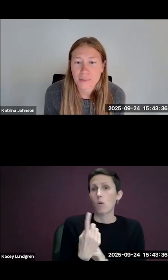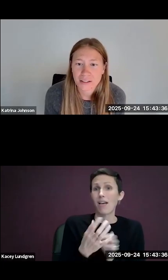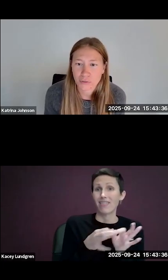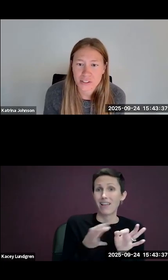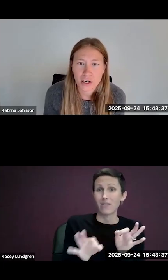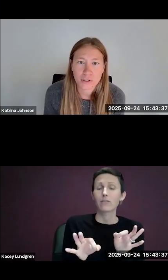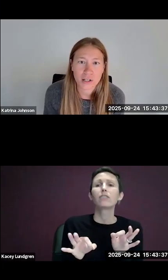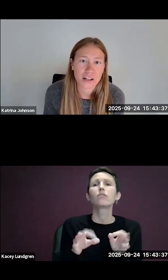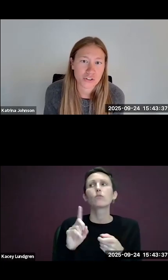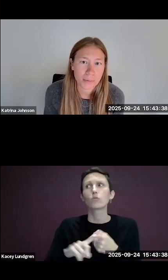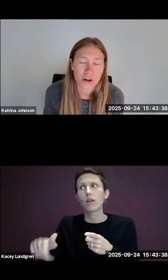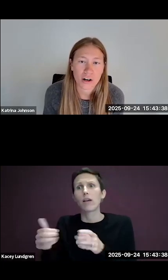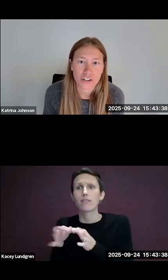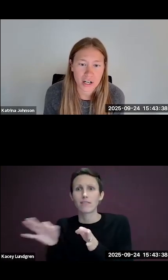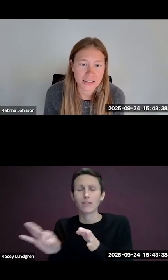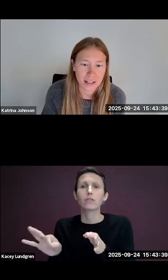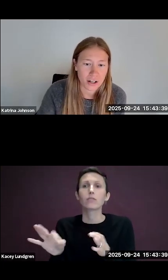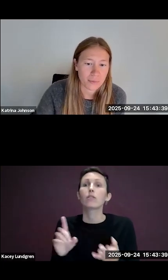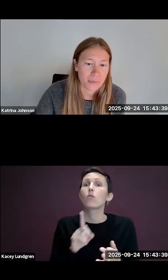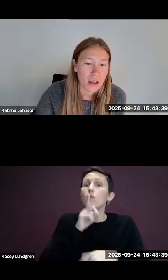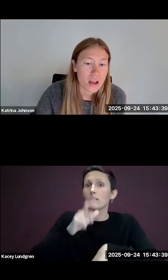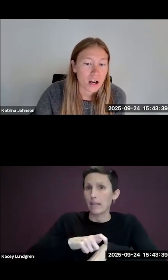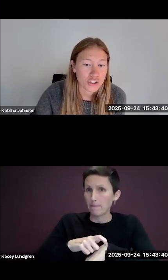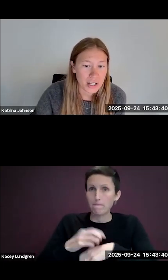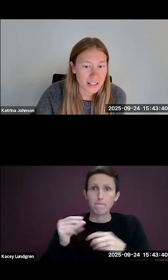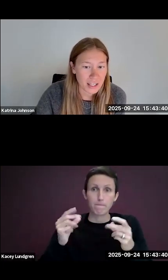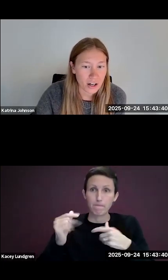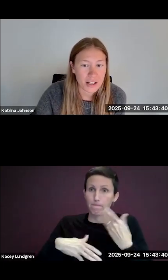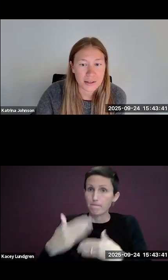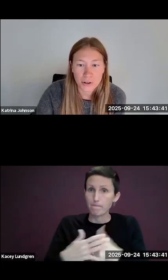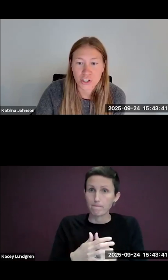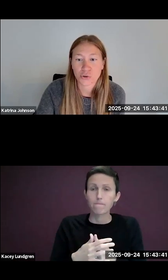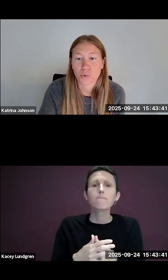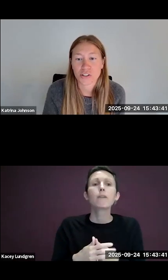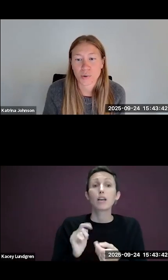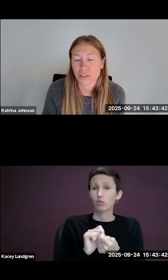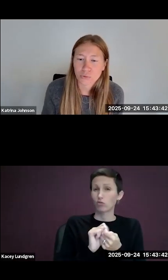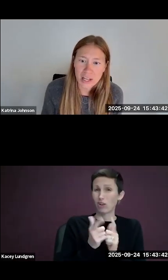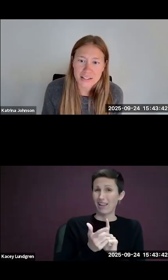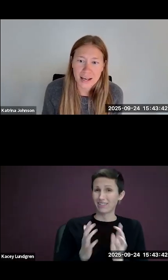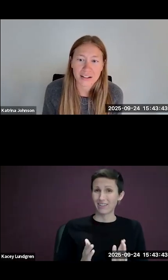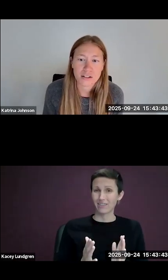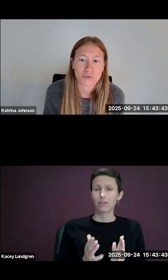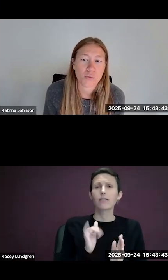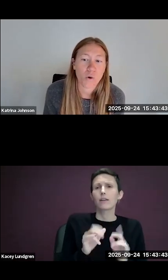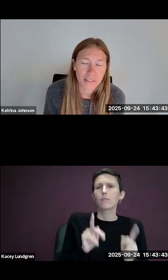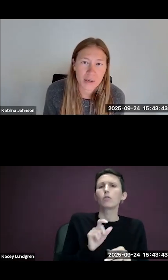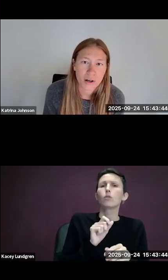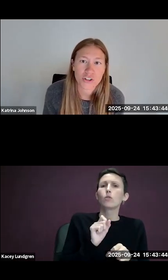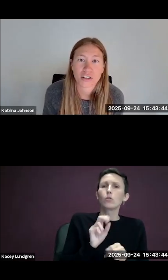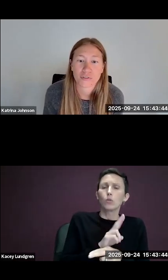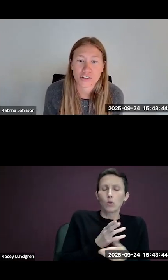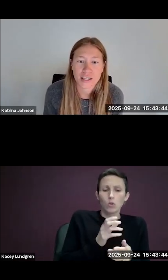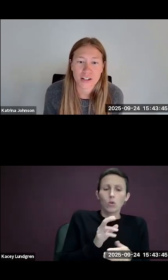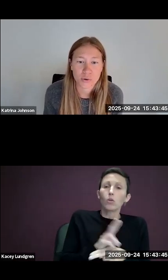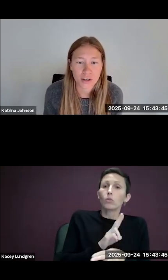and that's the big difference here between an interpreter and a translator. A translator is a person who works with written text from one